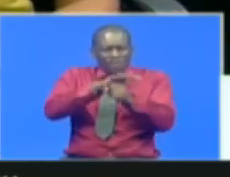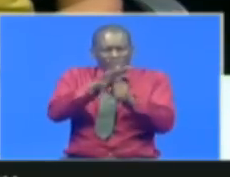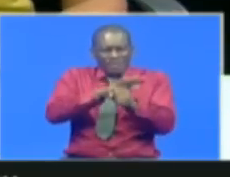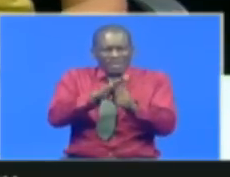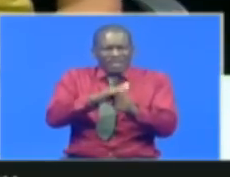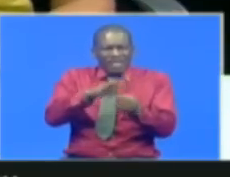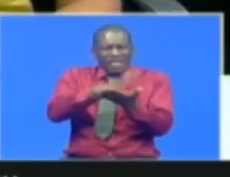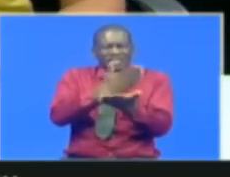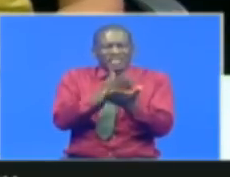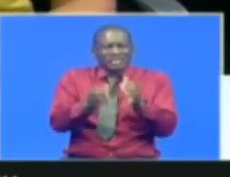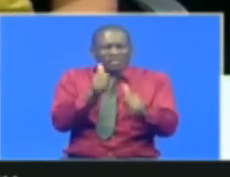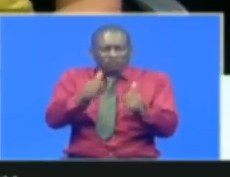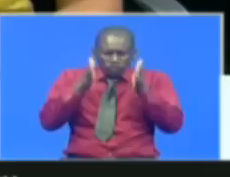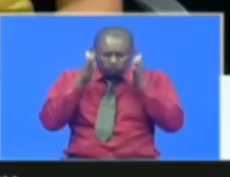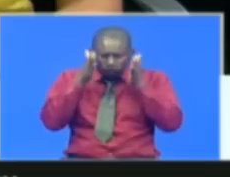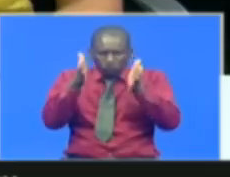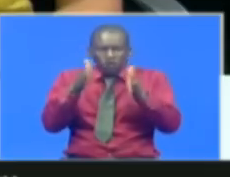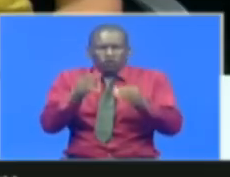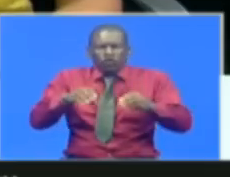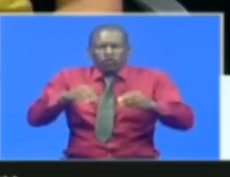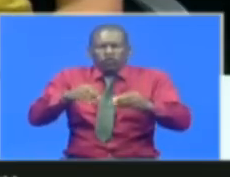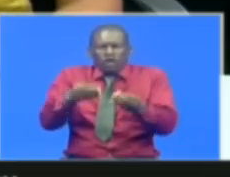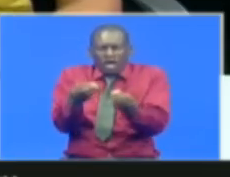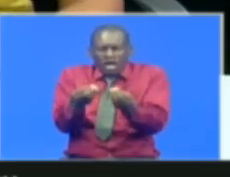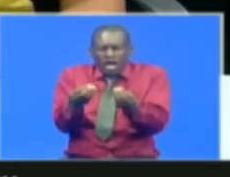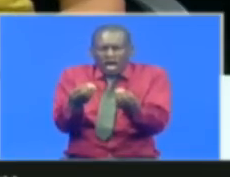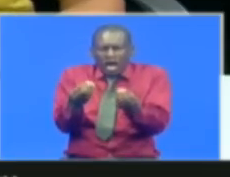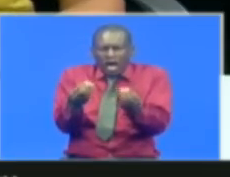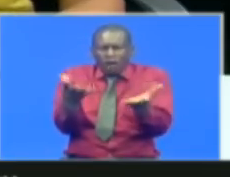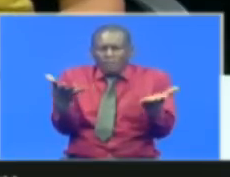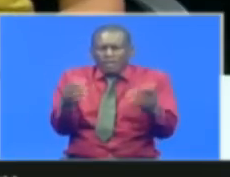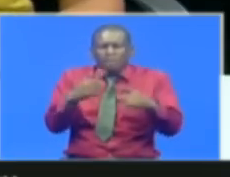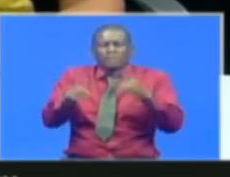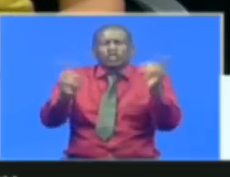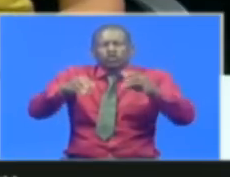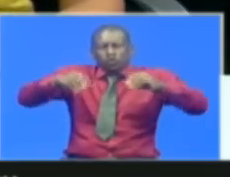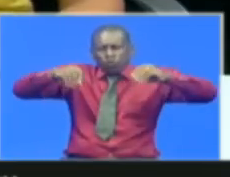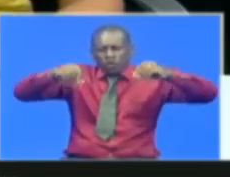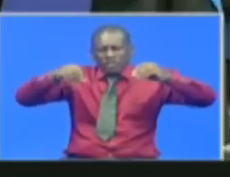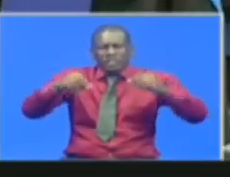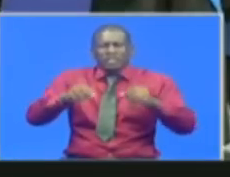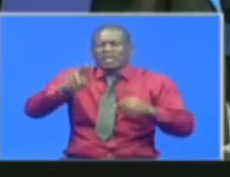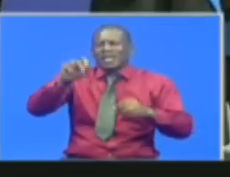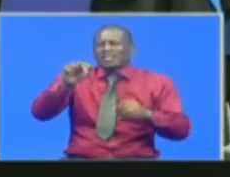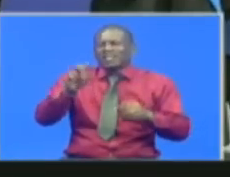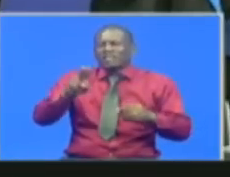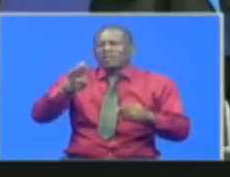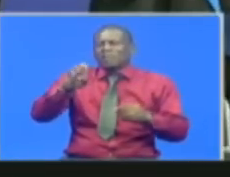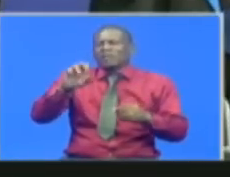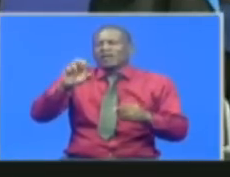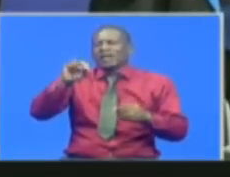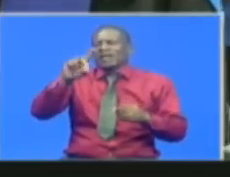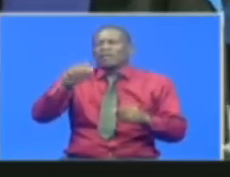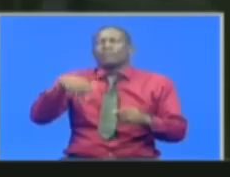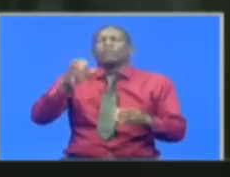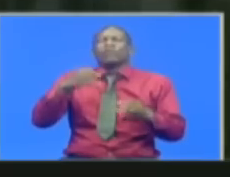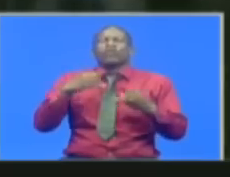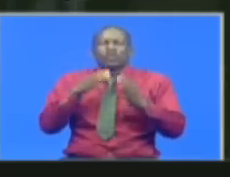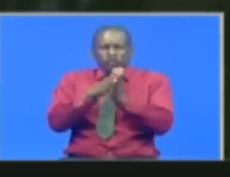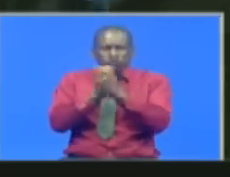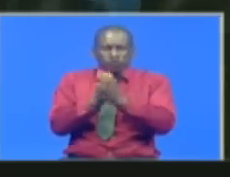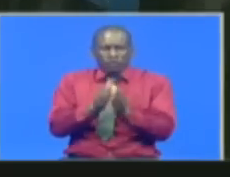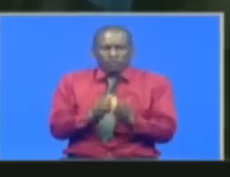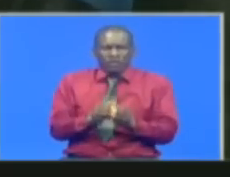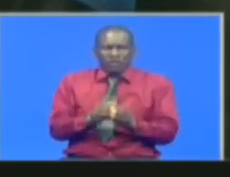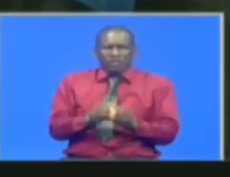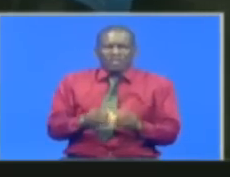is increasingly focusing on quantity over quality. NTV's Brenda Wanga reports. The higher education landscape